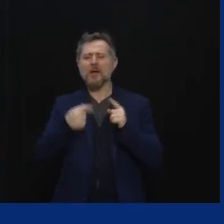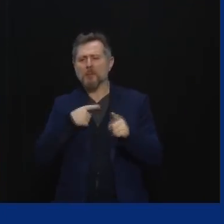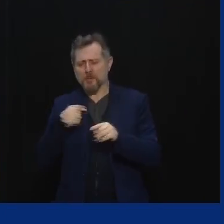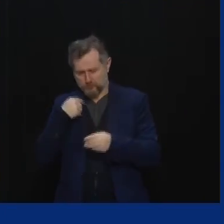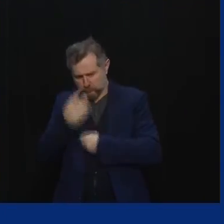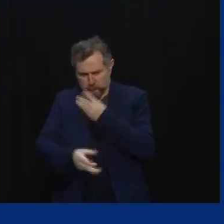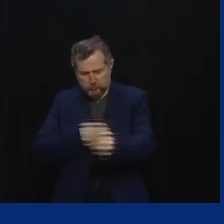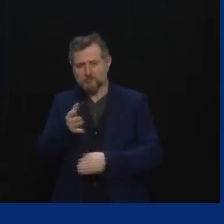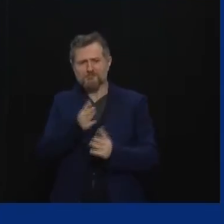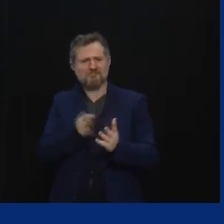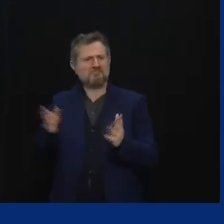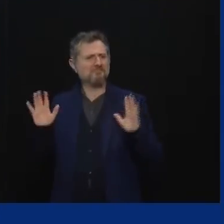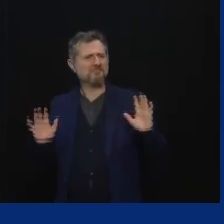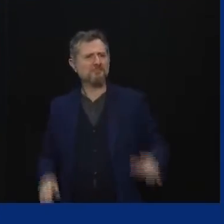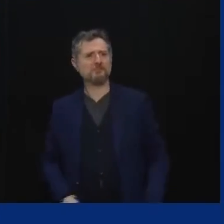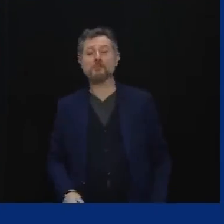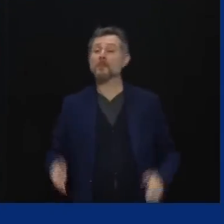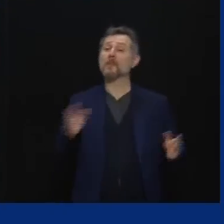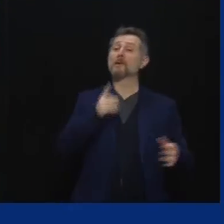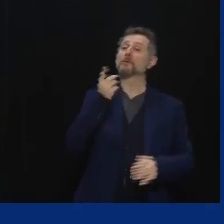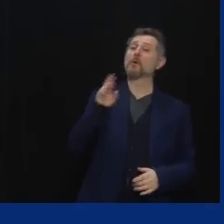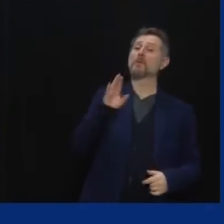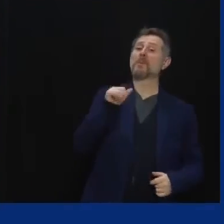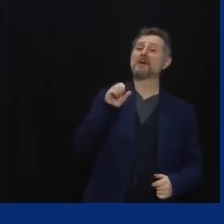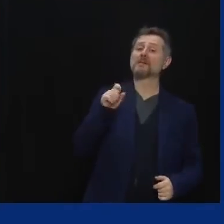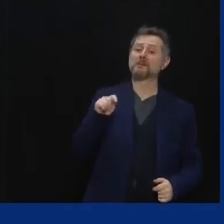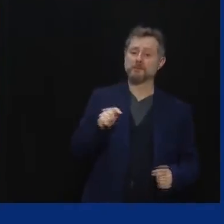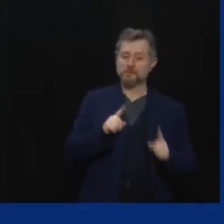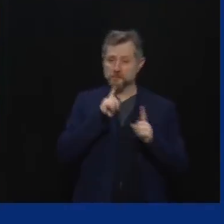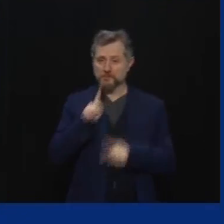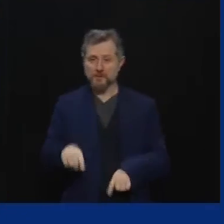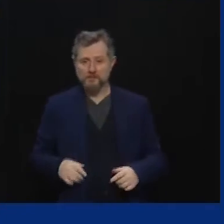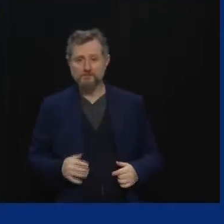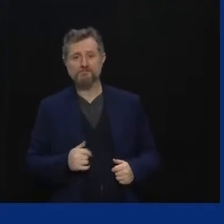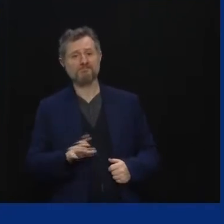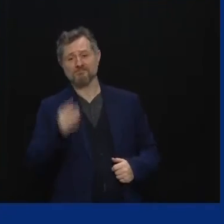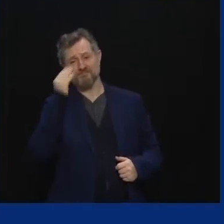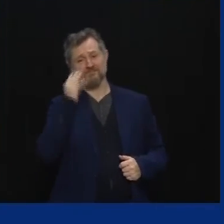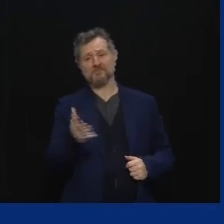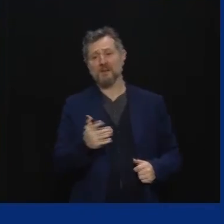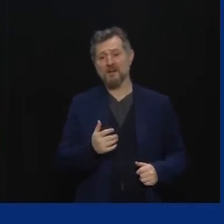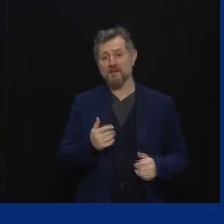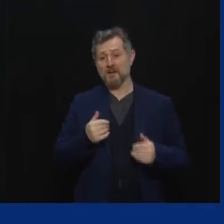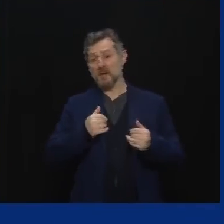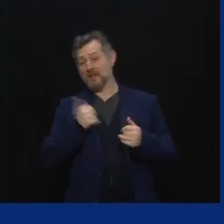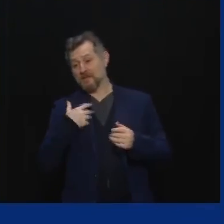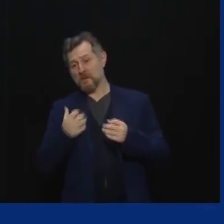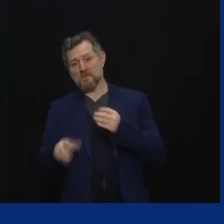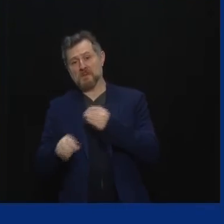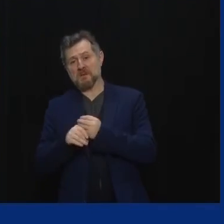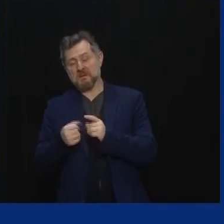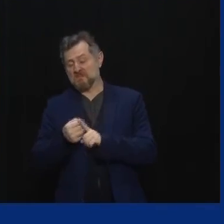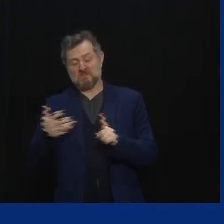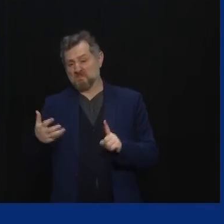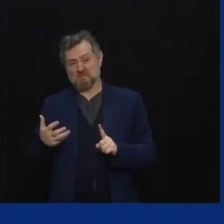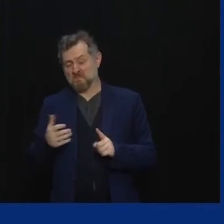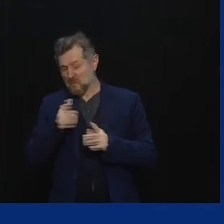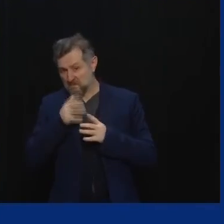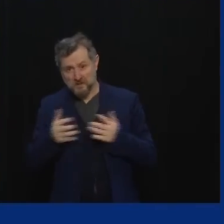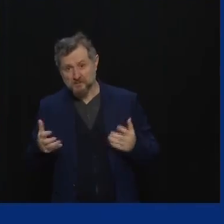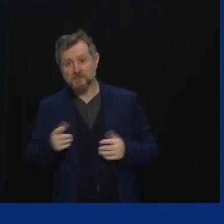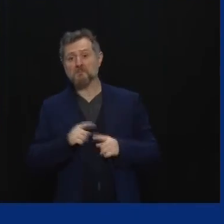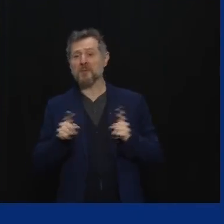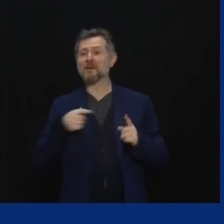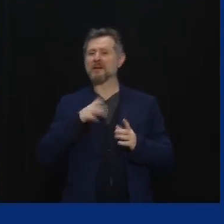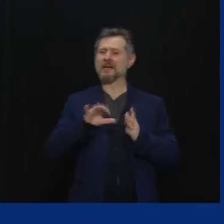I really don't have much to add to that, except to amplify that I think we are possibly having a problem with language. There's